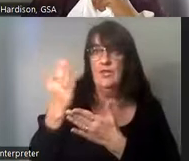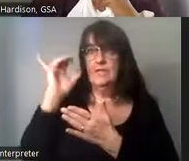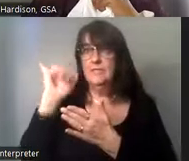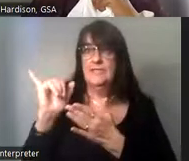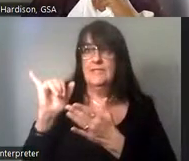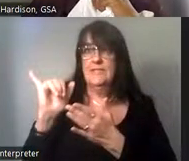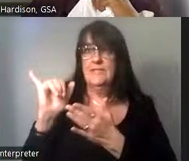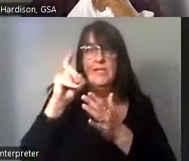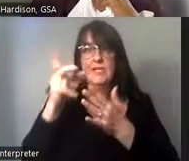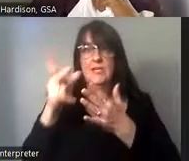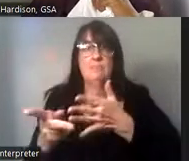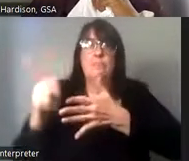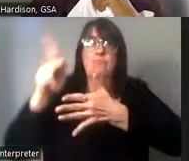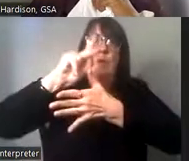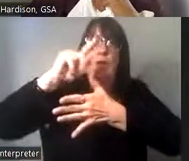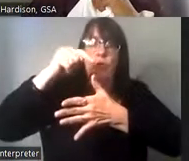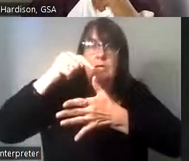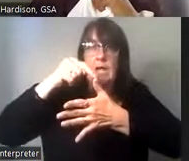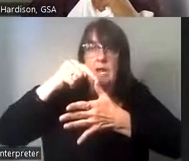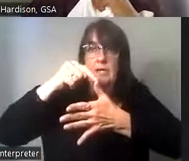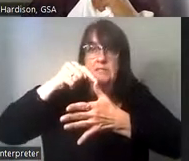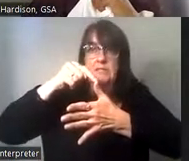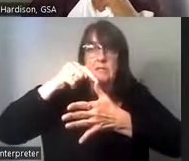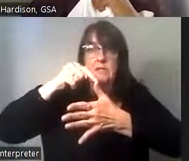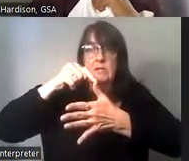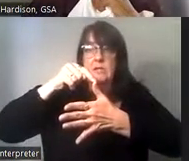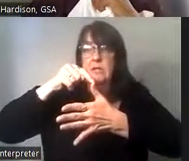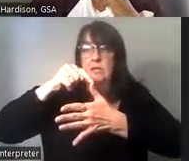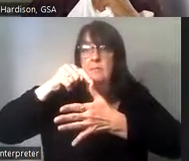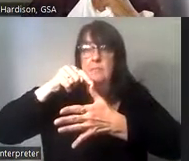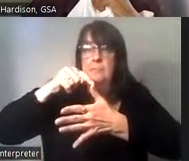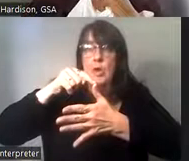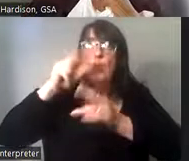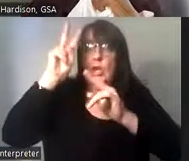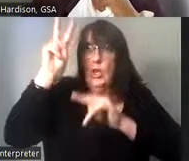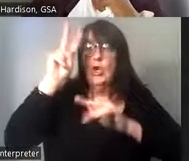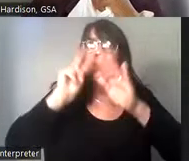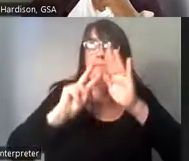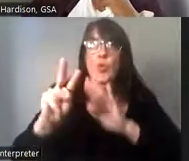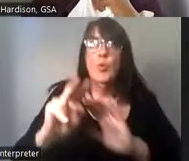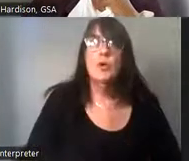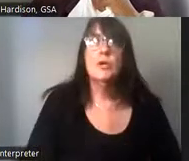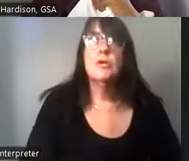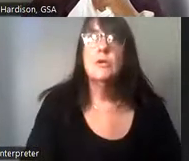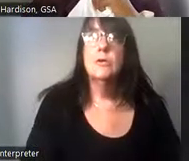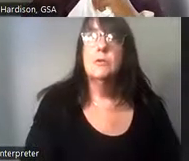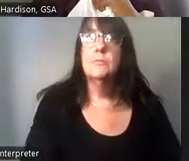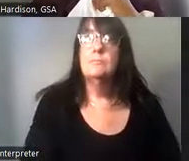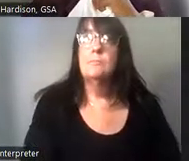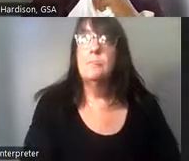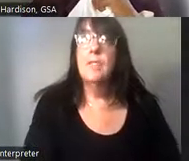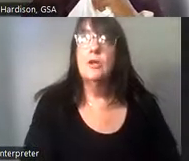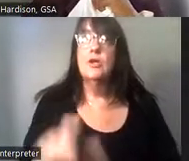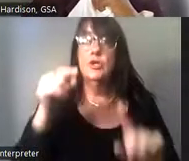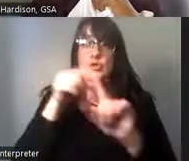But I feel like so far we've gotten a lot, and looking forward to the next session here. So I'll pass it